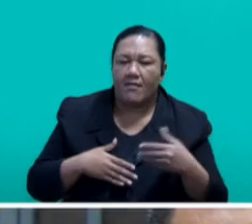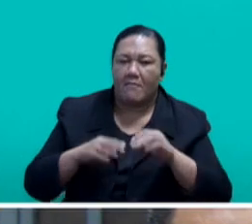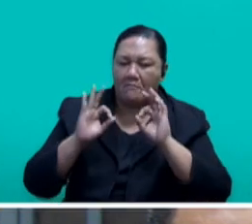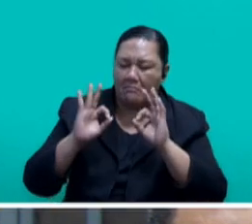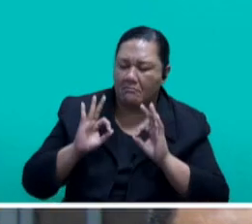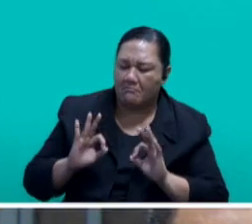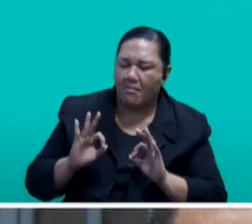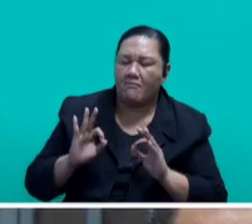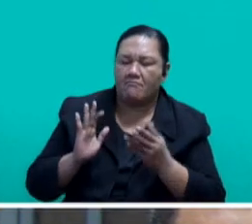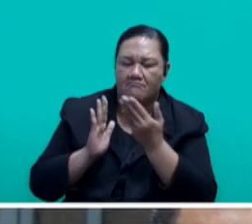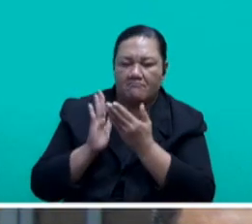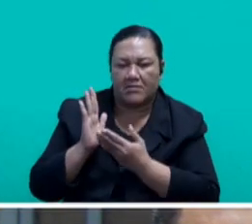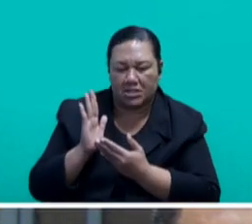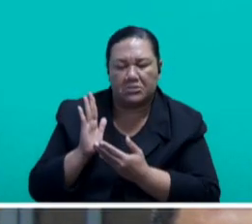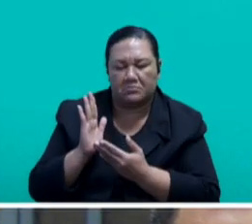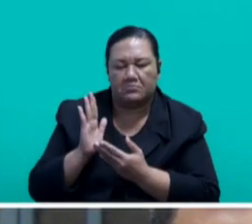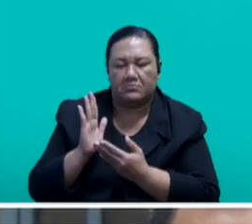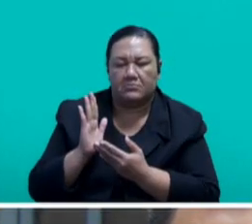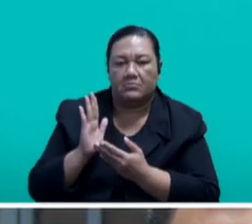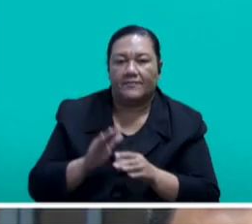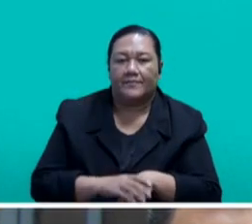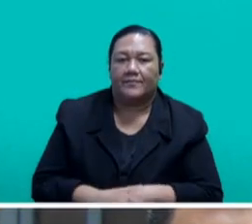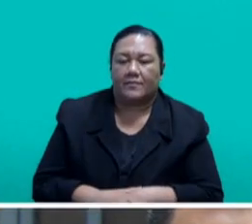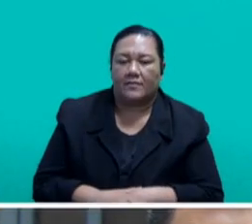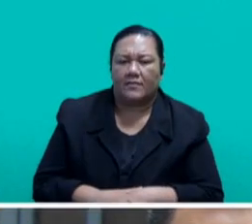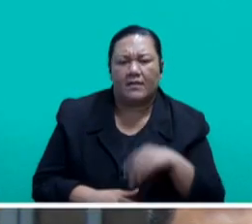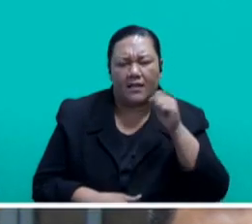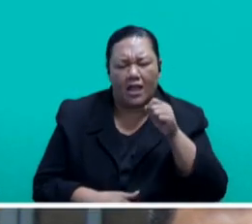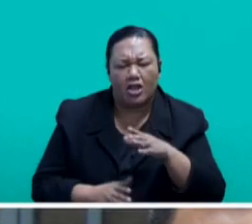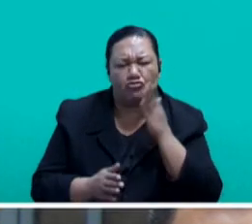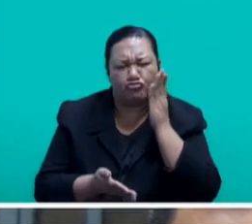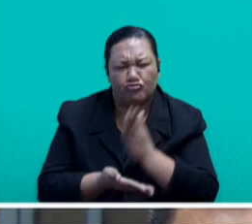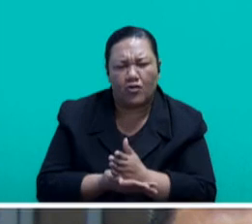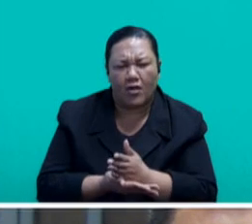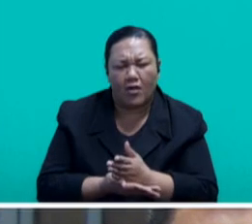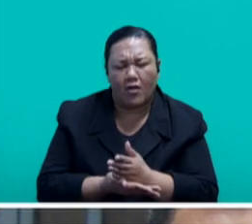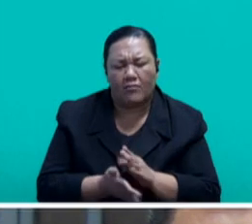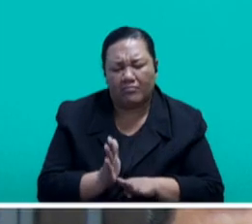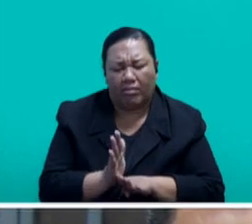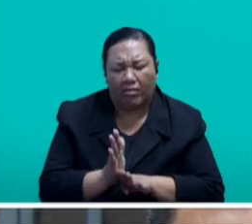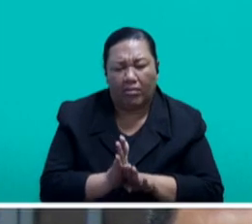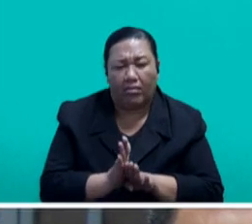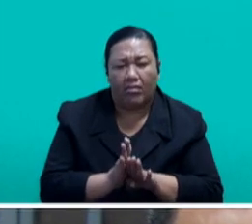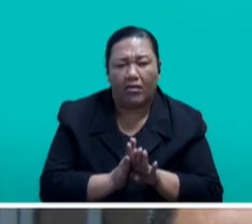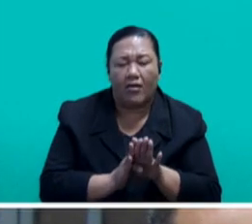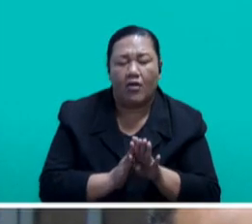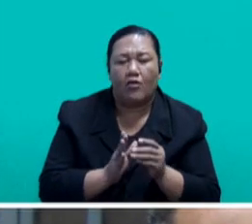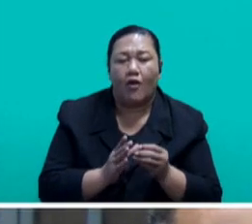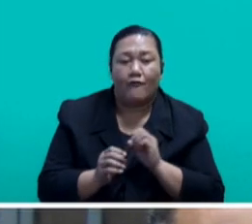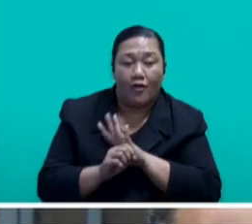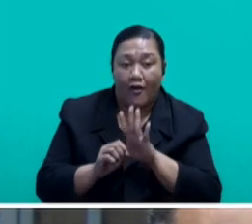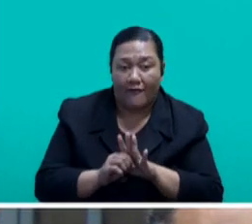Mr. Speaker, sir, even while still recovering from the unprecedented economic blows of the COVID-19 to